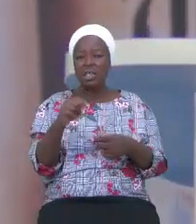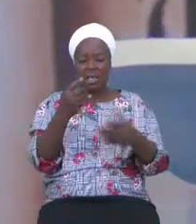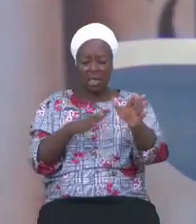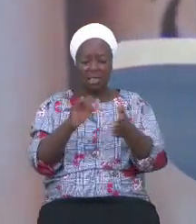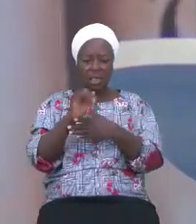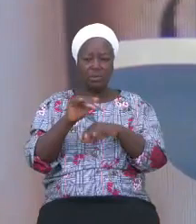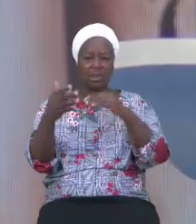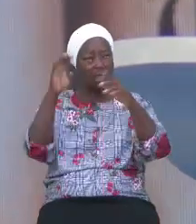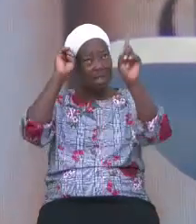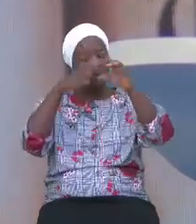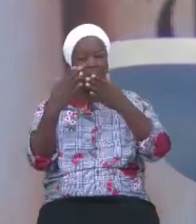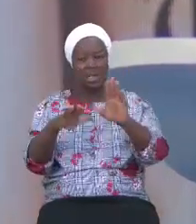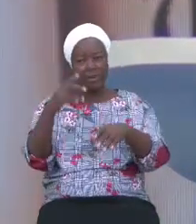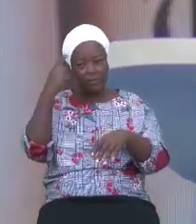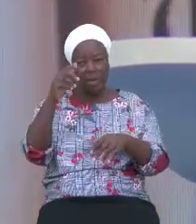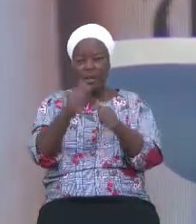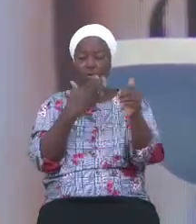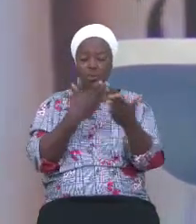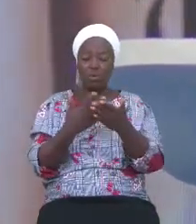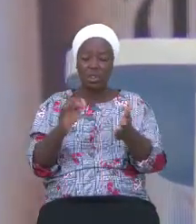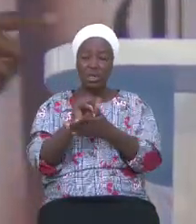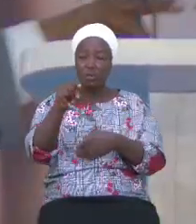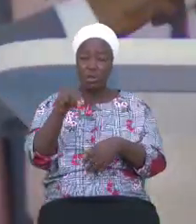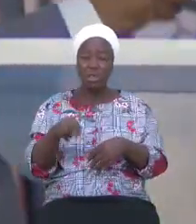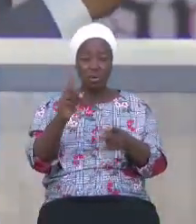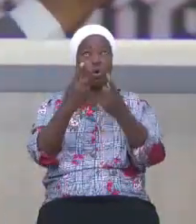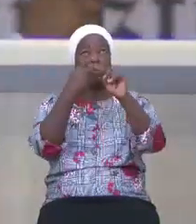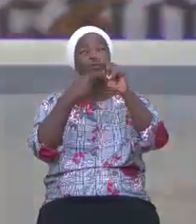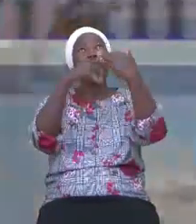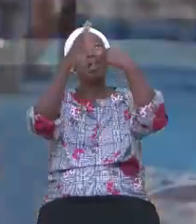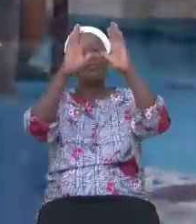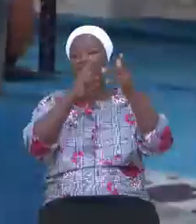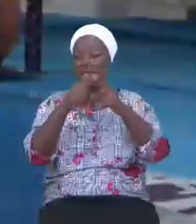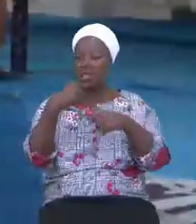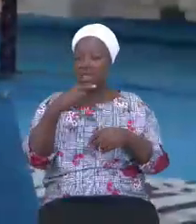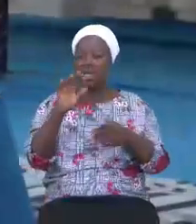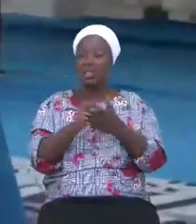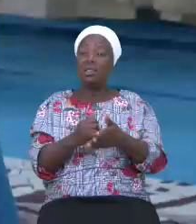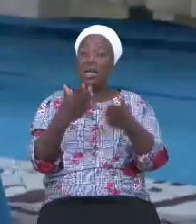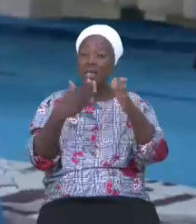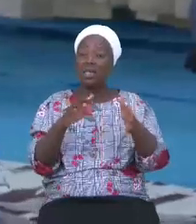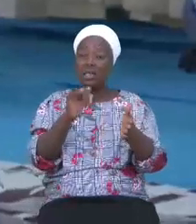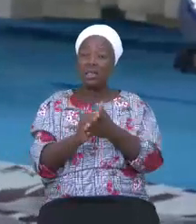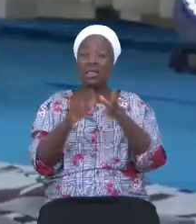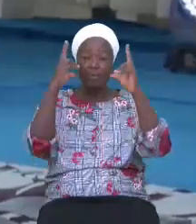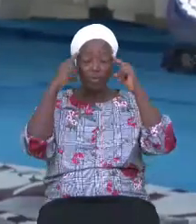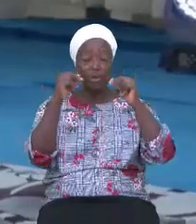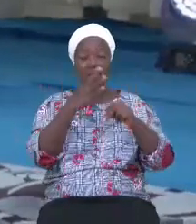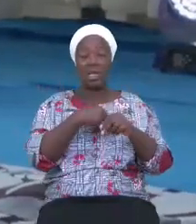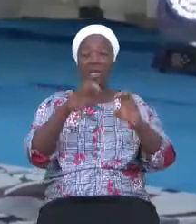good thing you need coming from heaven. And it says that death that Moses and